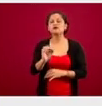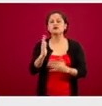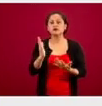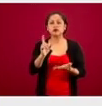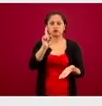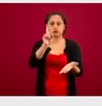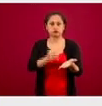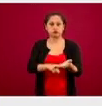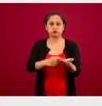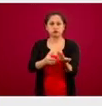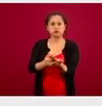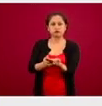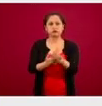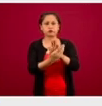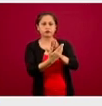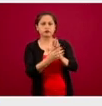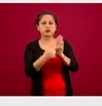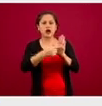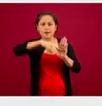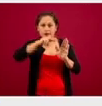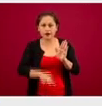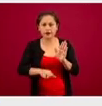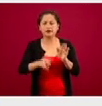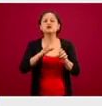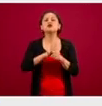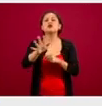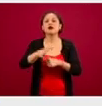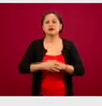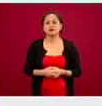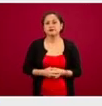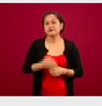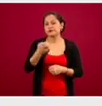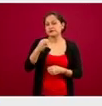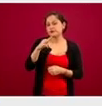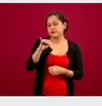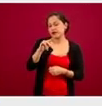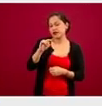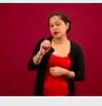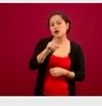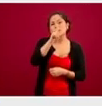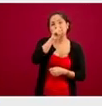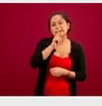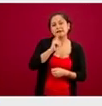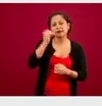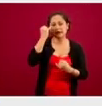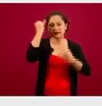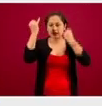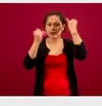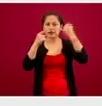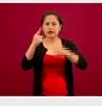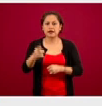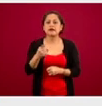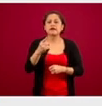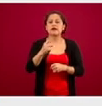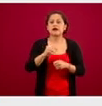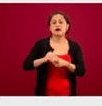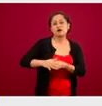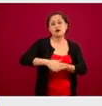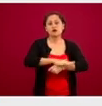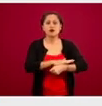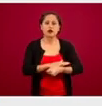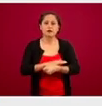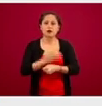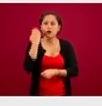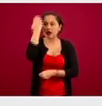that when you touch it, they show you the other side. So one side is the myth, and then the back side